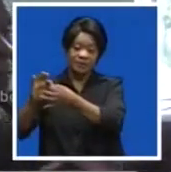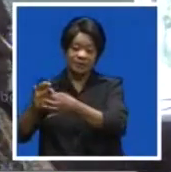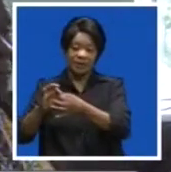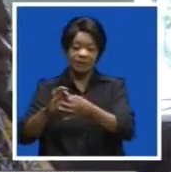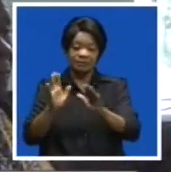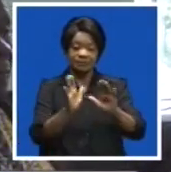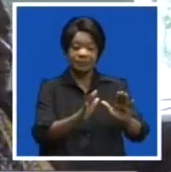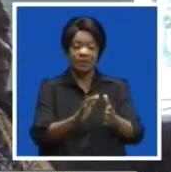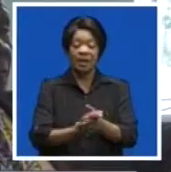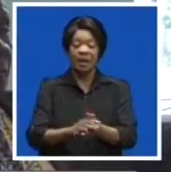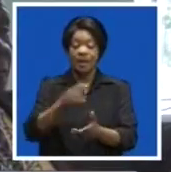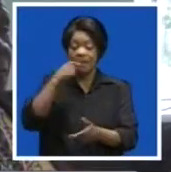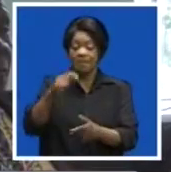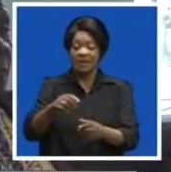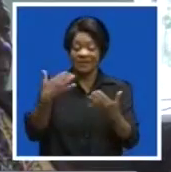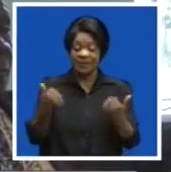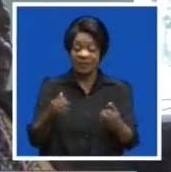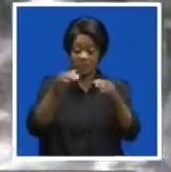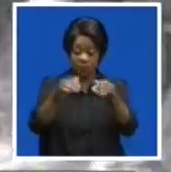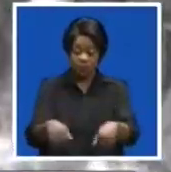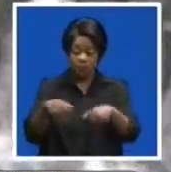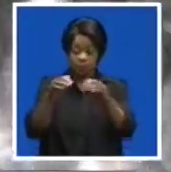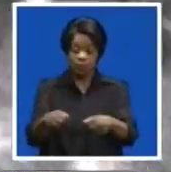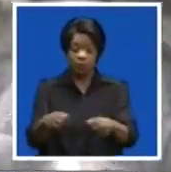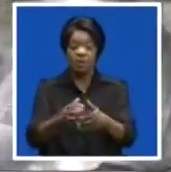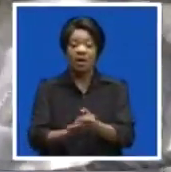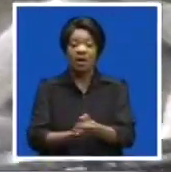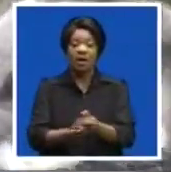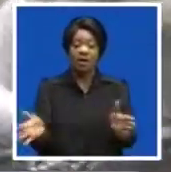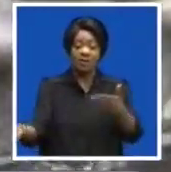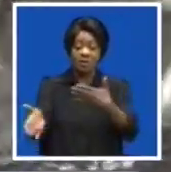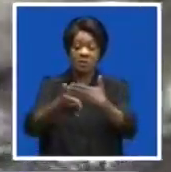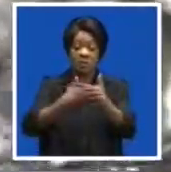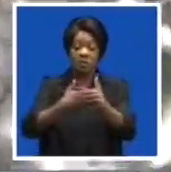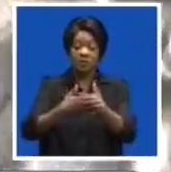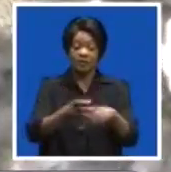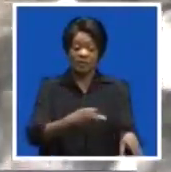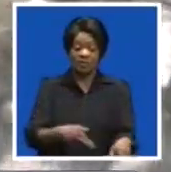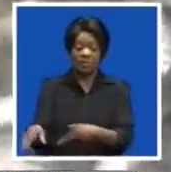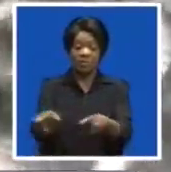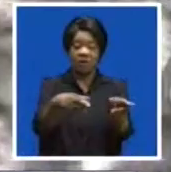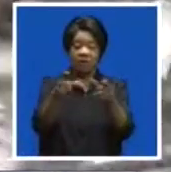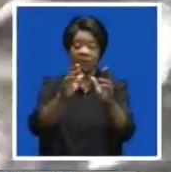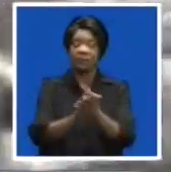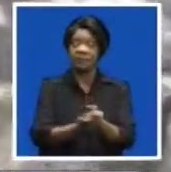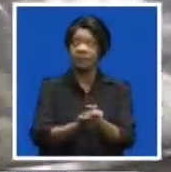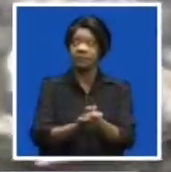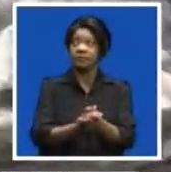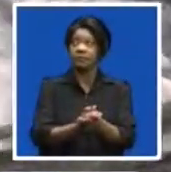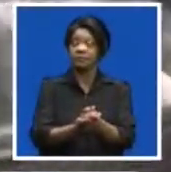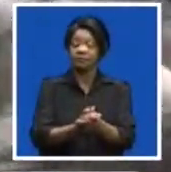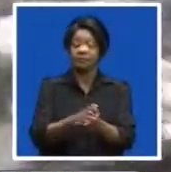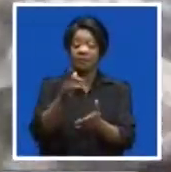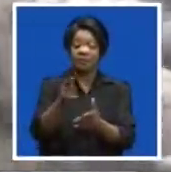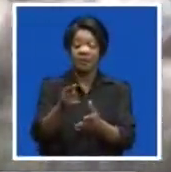filiafili bashinguluko mumana wonse nishimwa isalo mumana. Fish is not supposed to be a depleting asset. It is